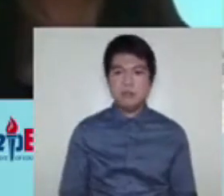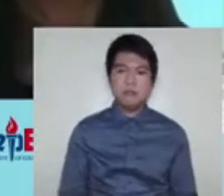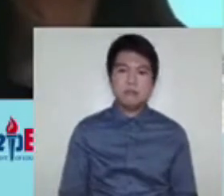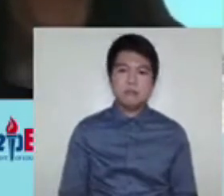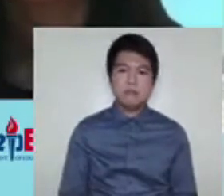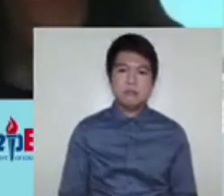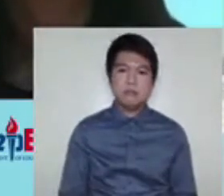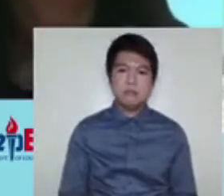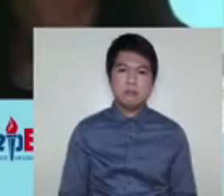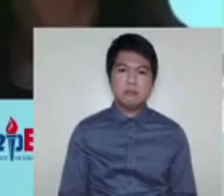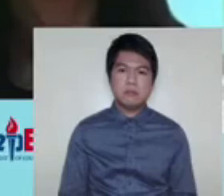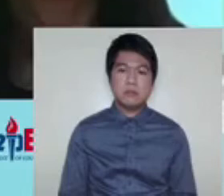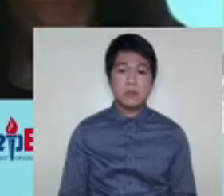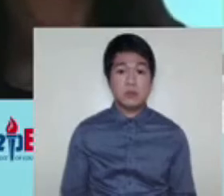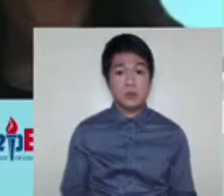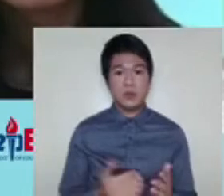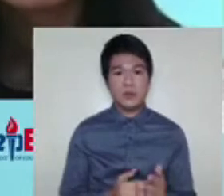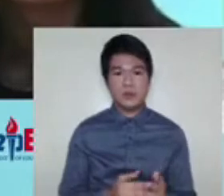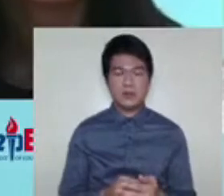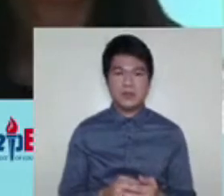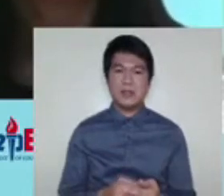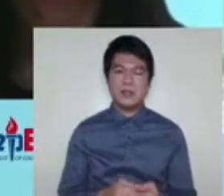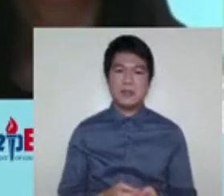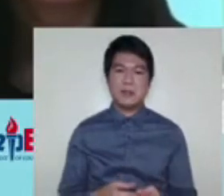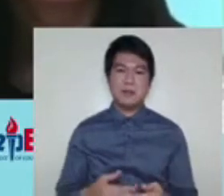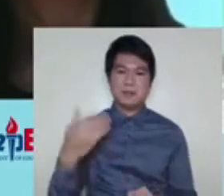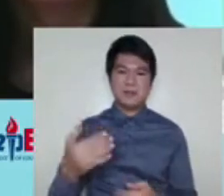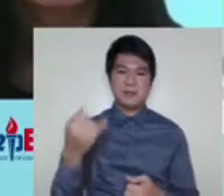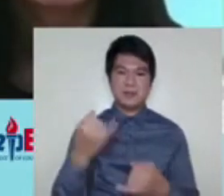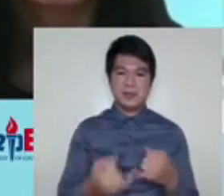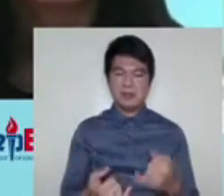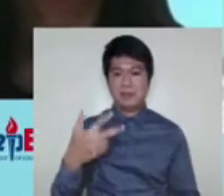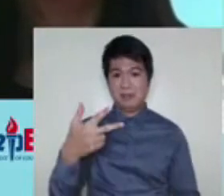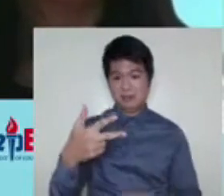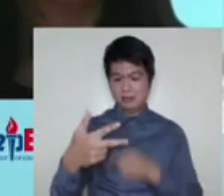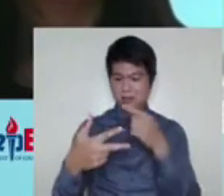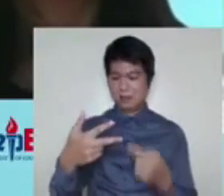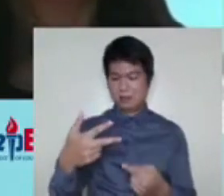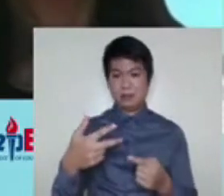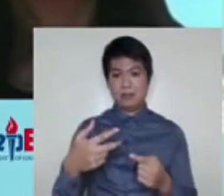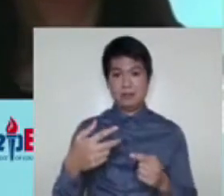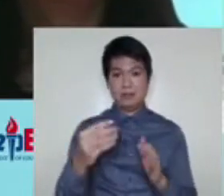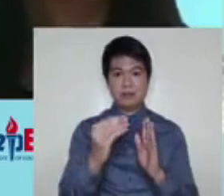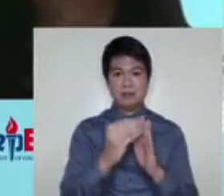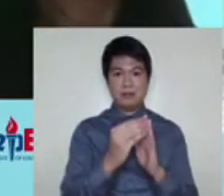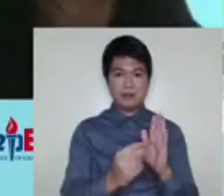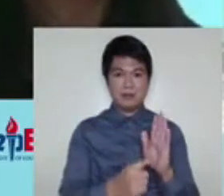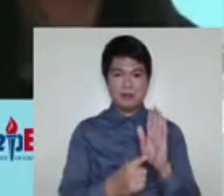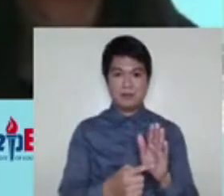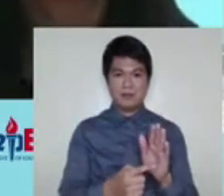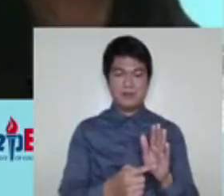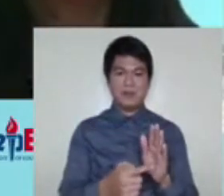Okay, so we are now down to our last 3 indicators for the Proficient Tool.